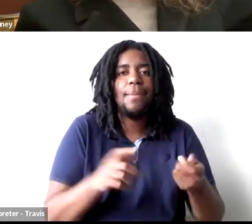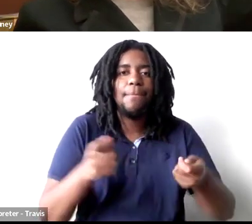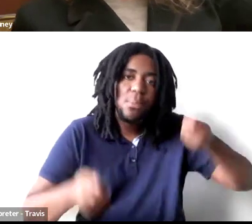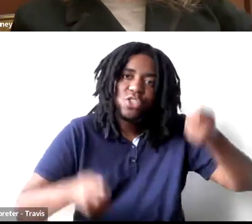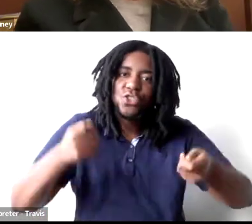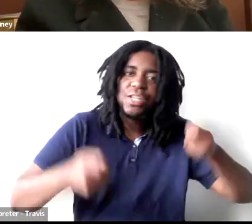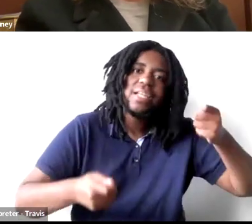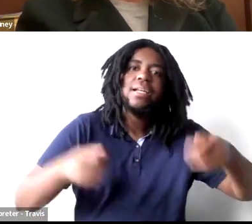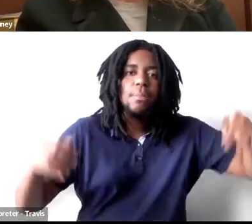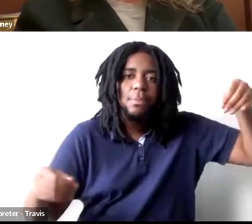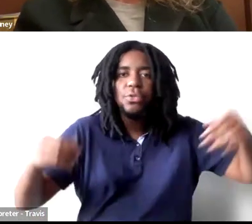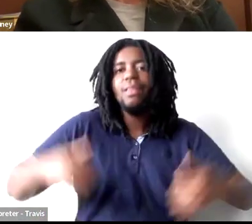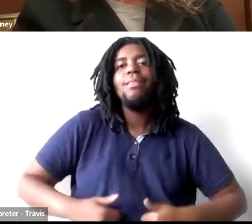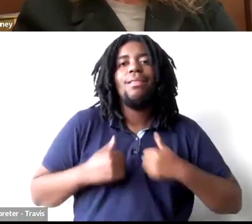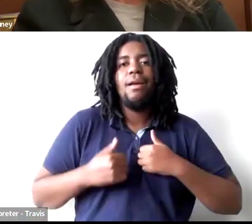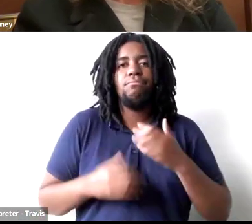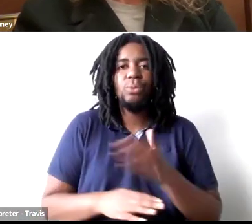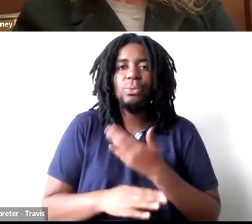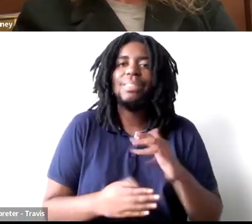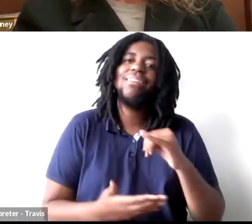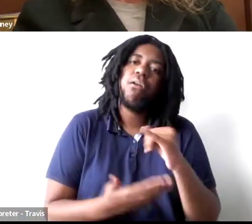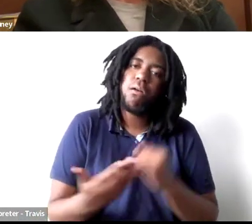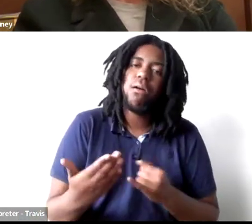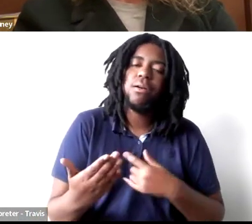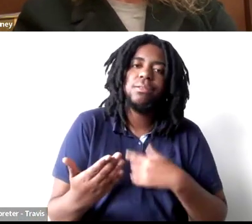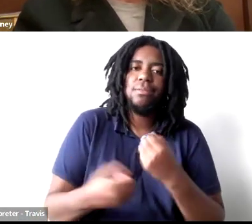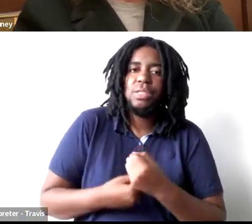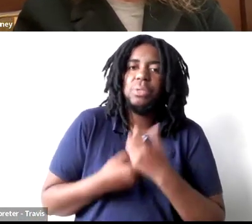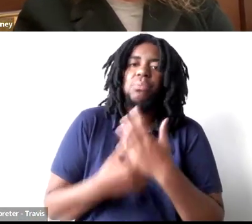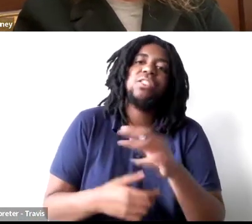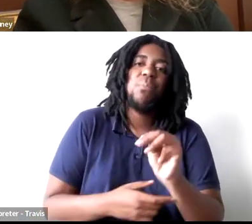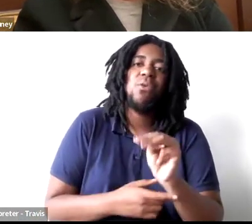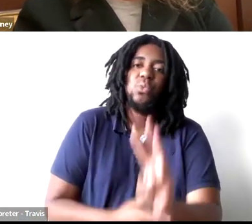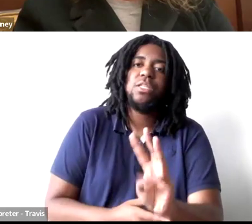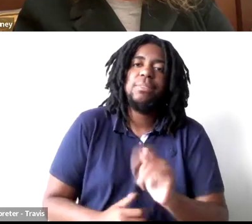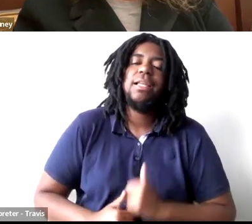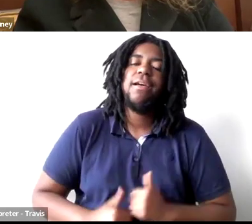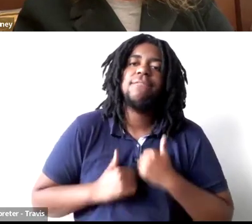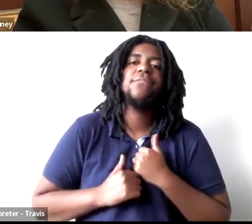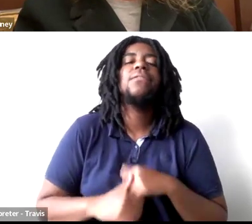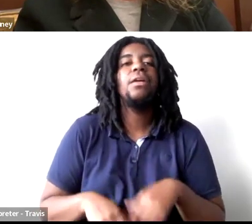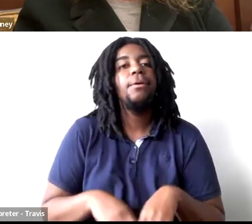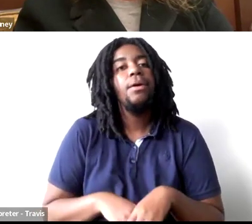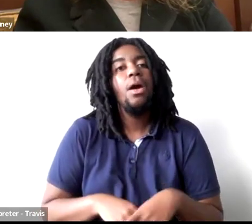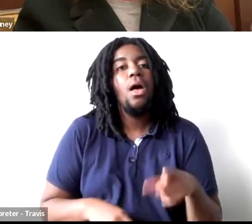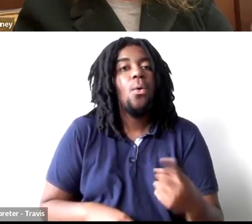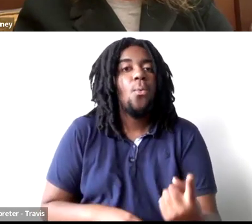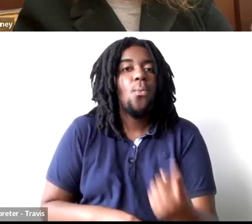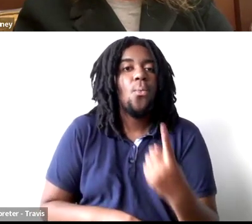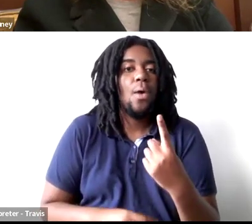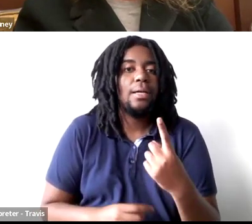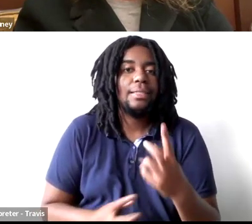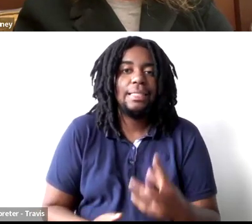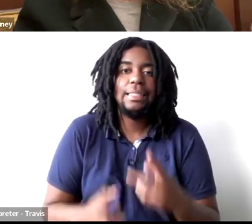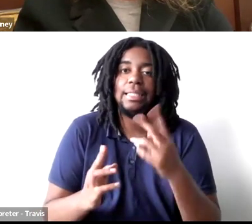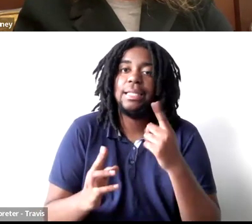case, tell the story of Moses Williams' life. And one of the scenes that he mentioned in the first version of this performance,